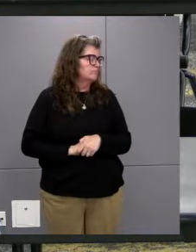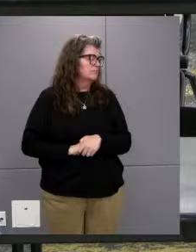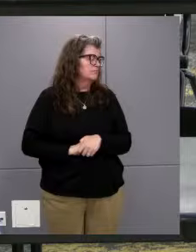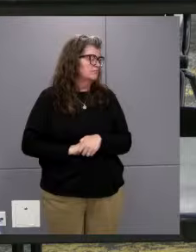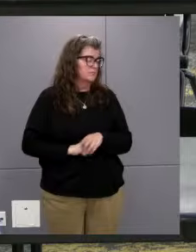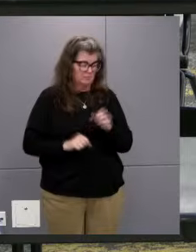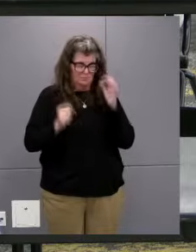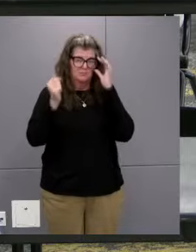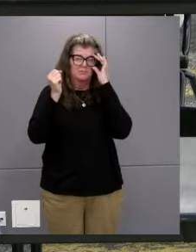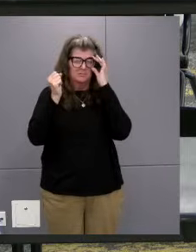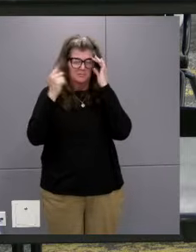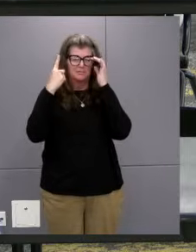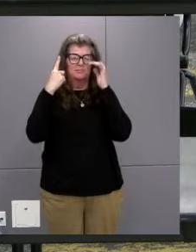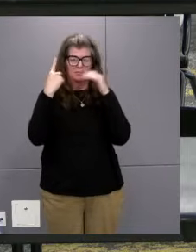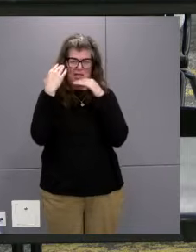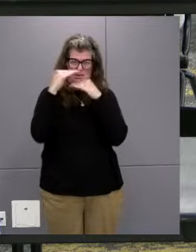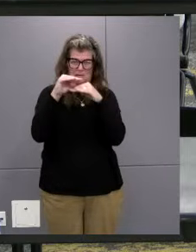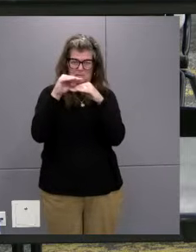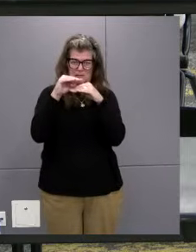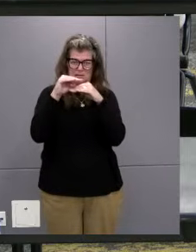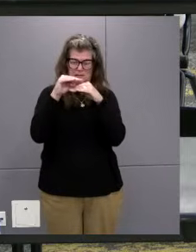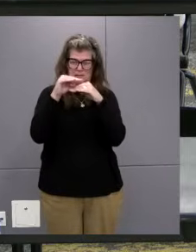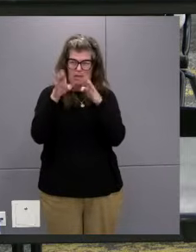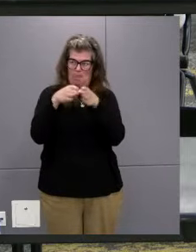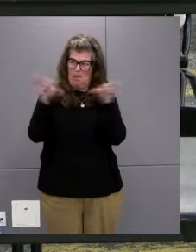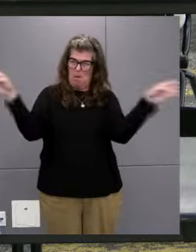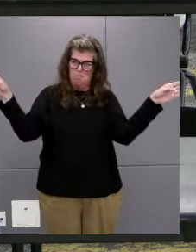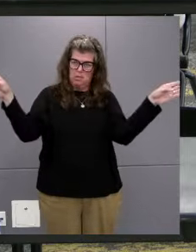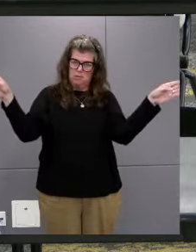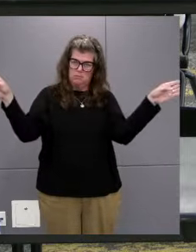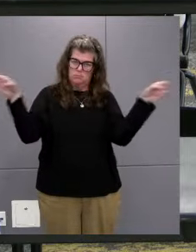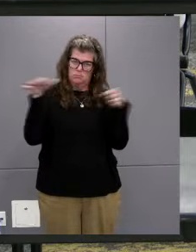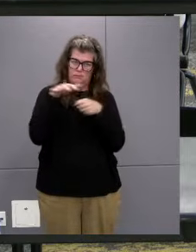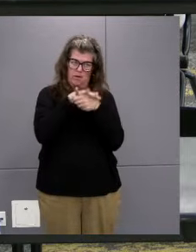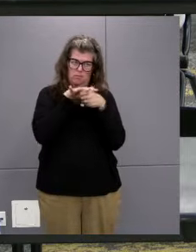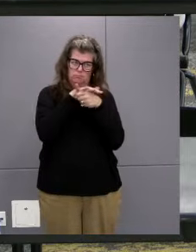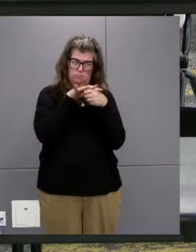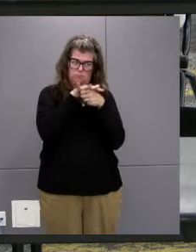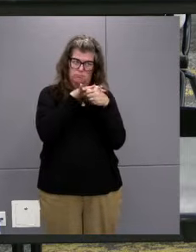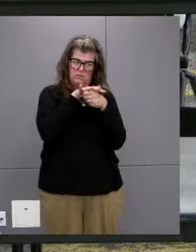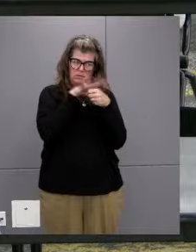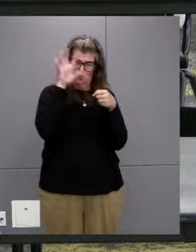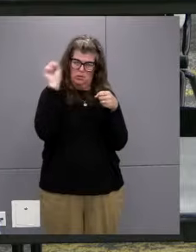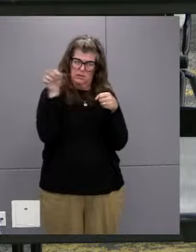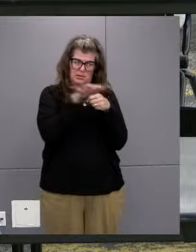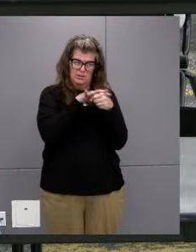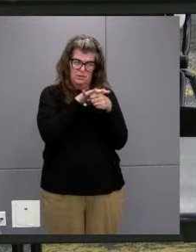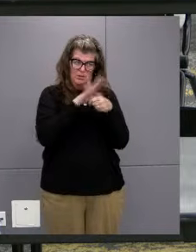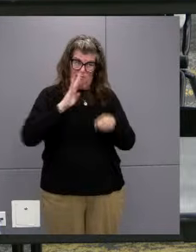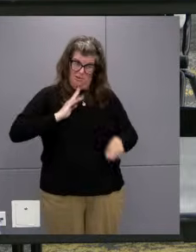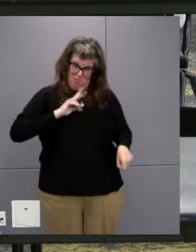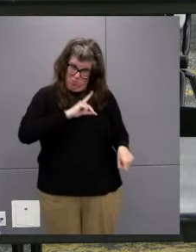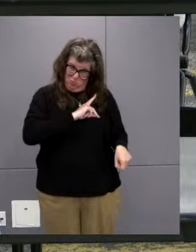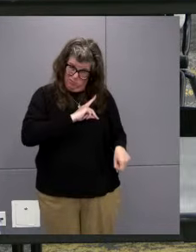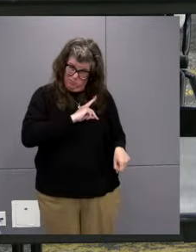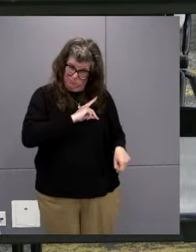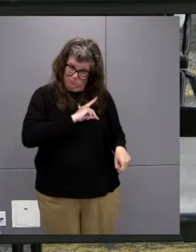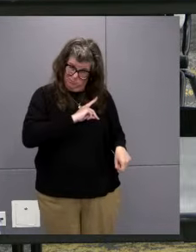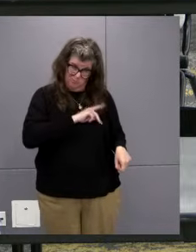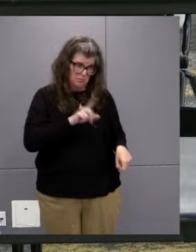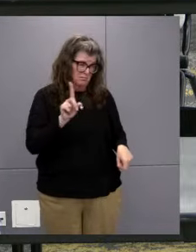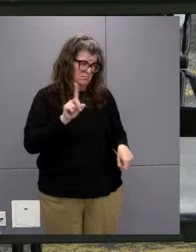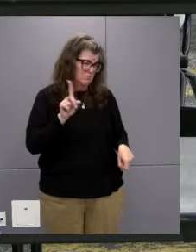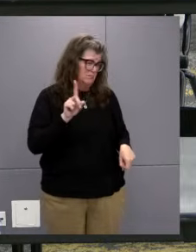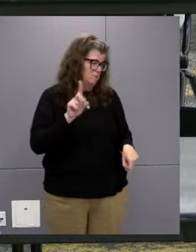Yes, I understand limiting the public from areas. I understand that, but limiting the board, no,